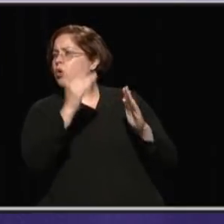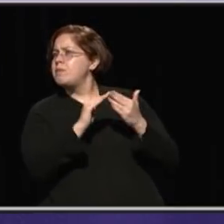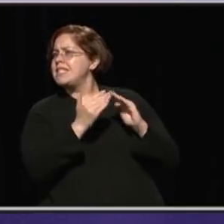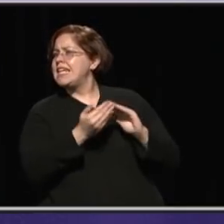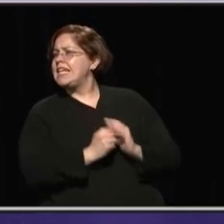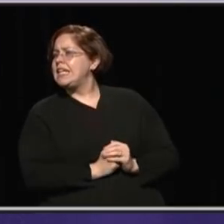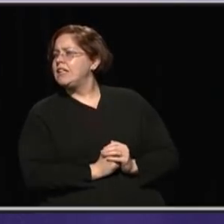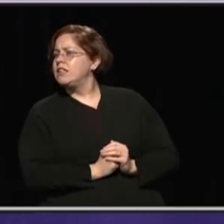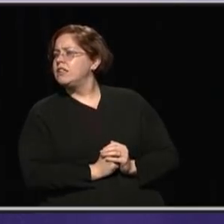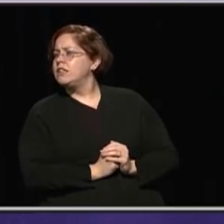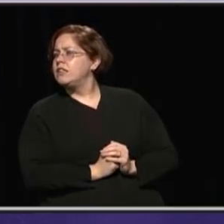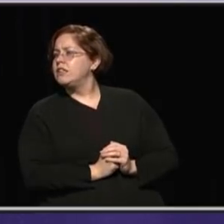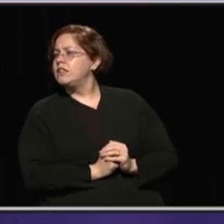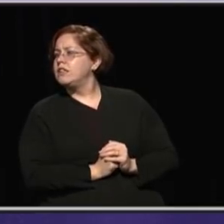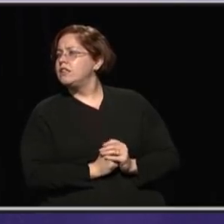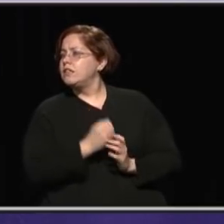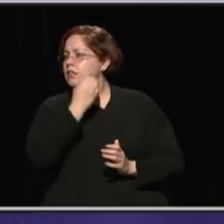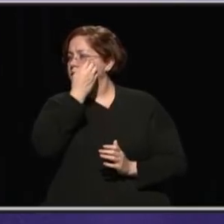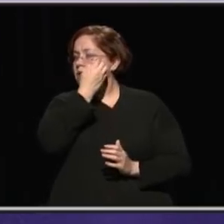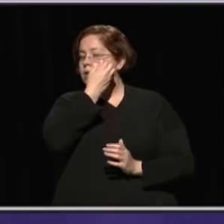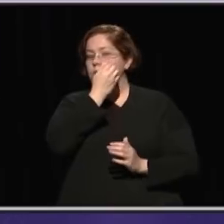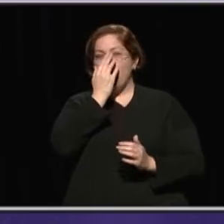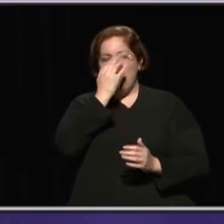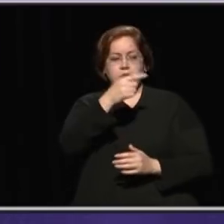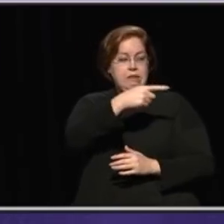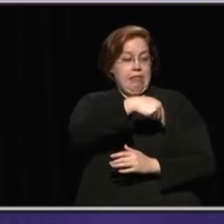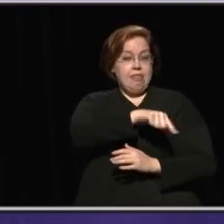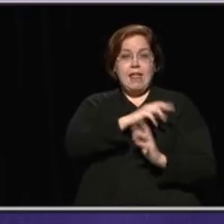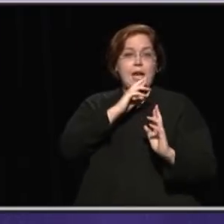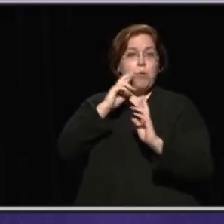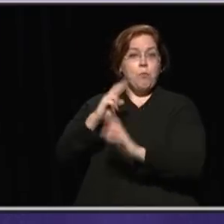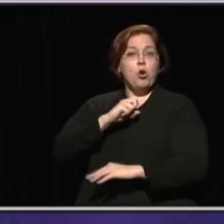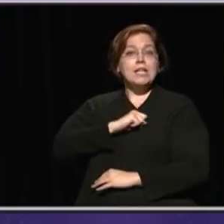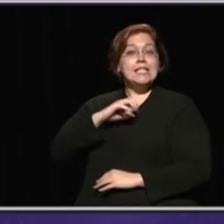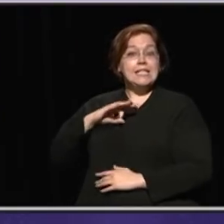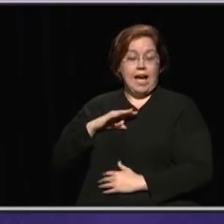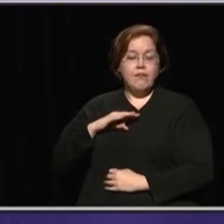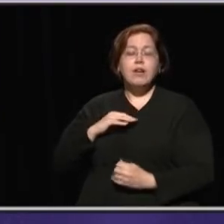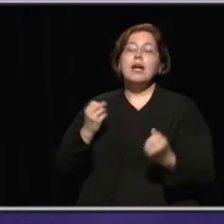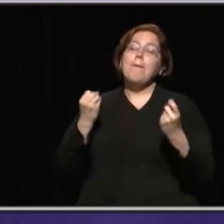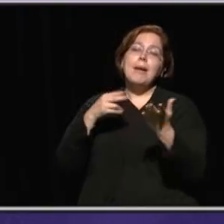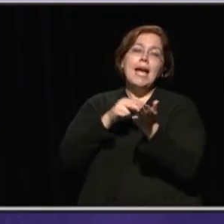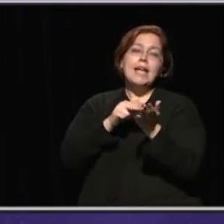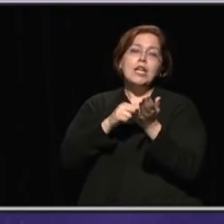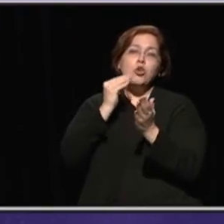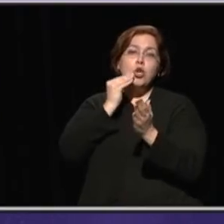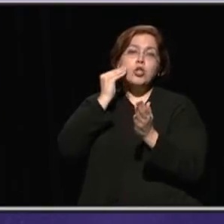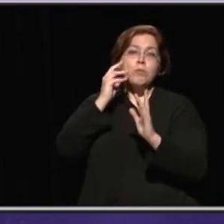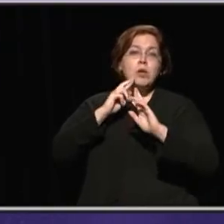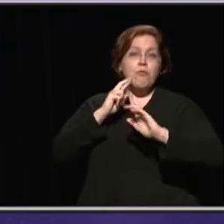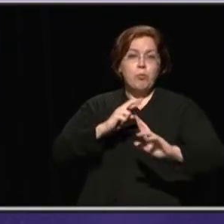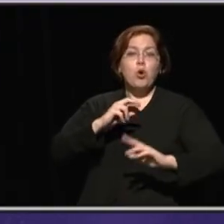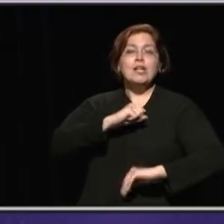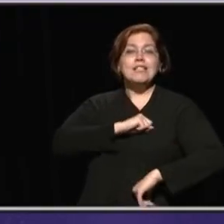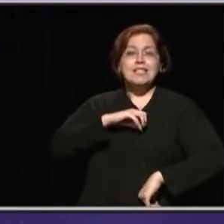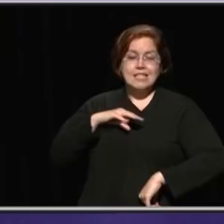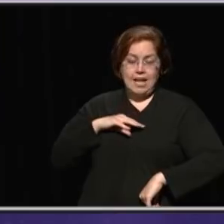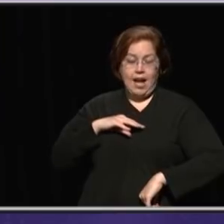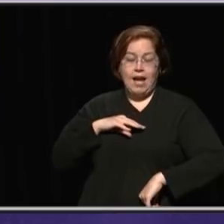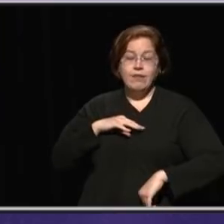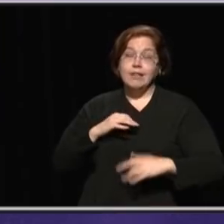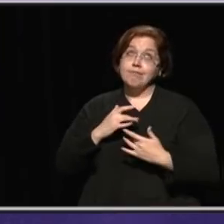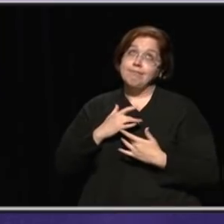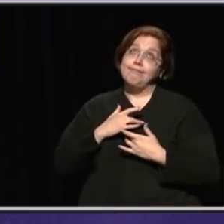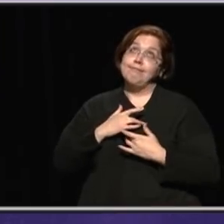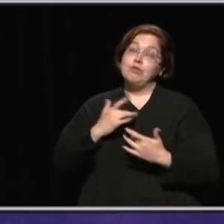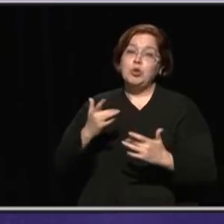again? Well, they reported a staffer. A lot of nursing homes have reported staffers, and usually